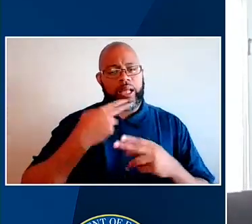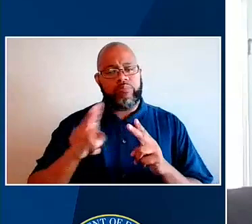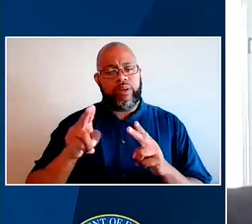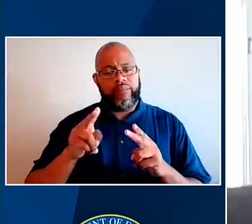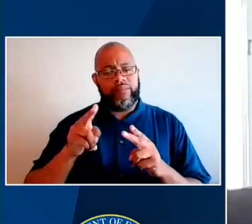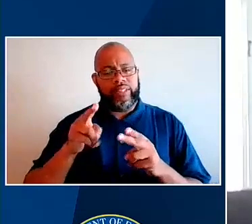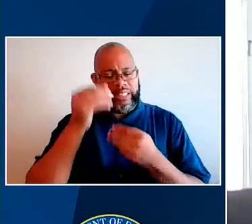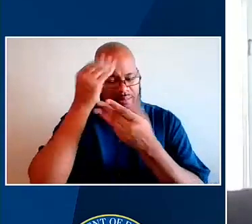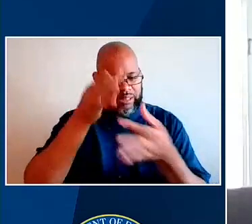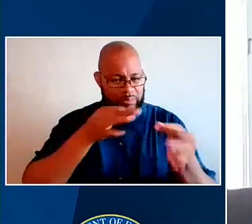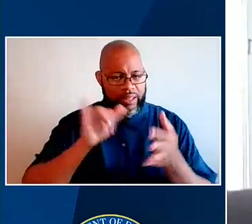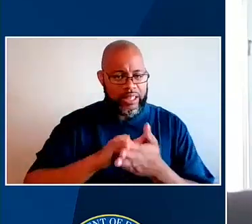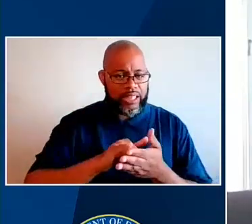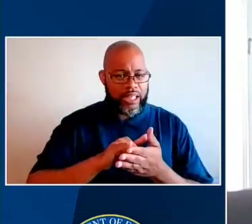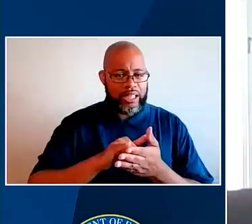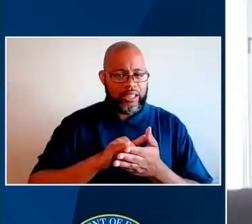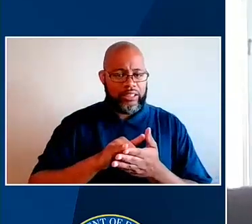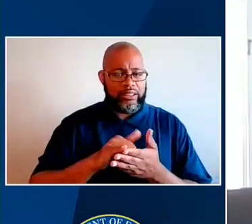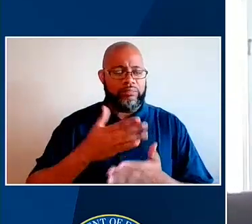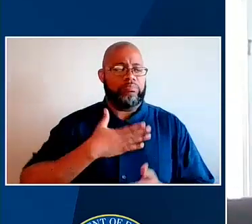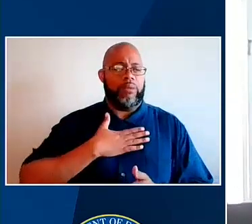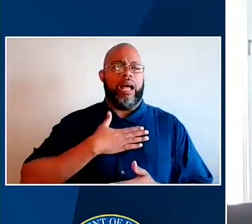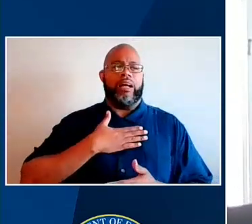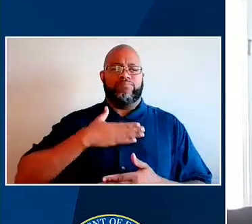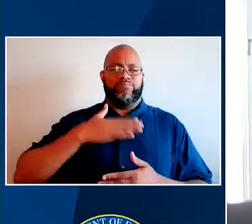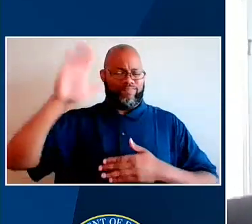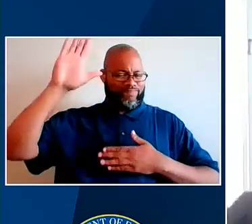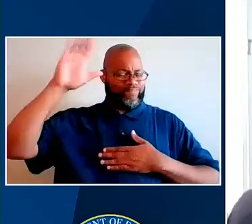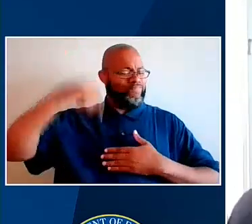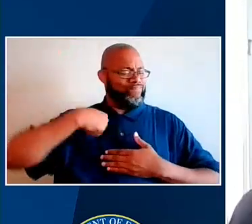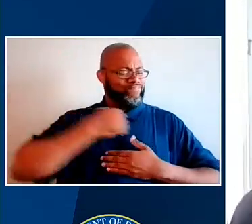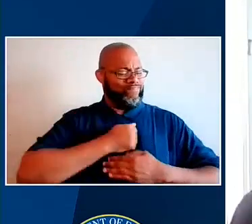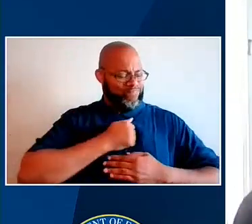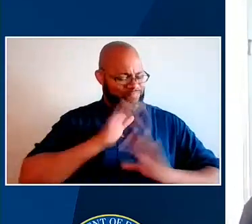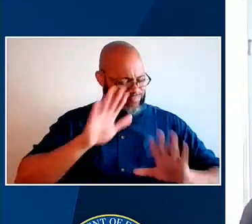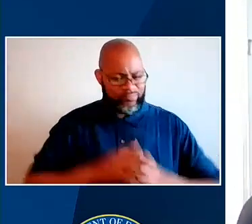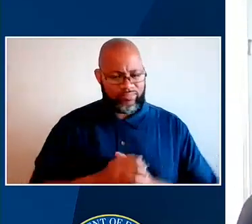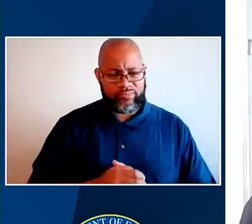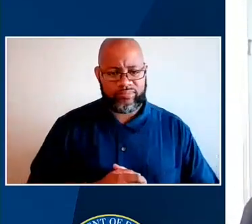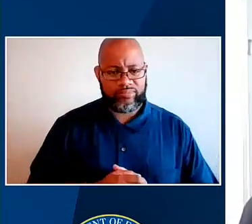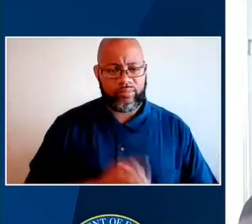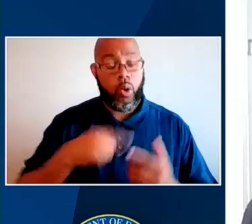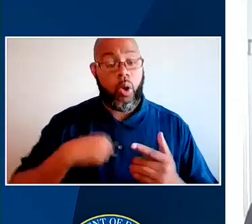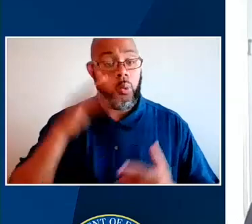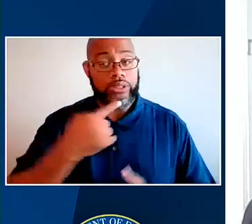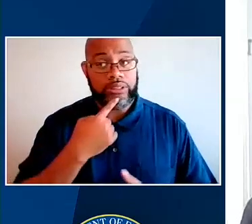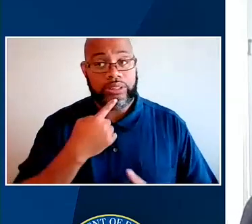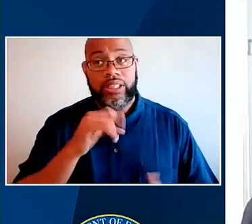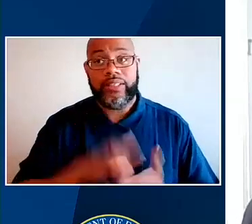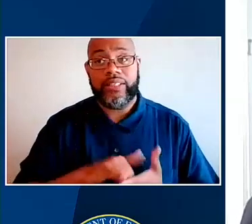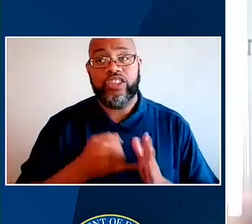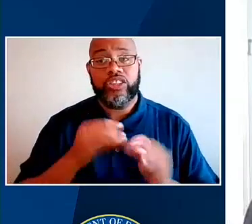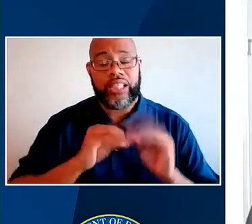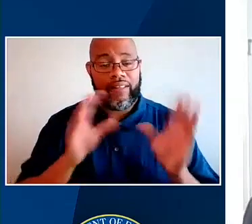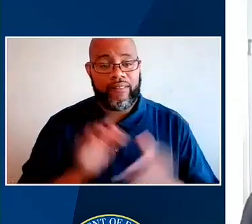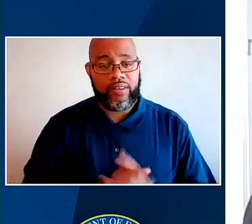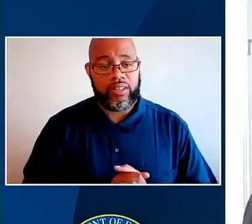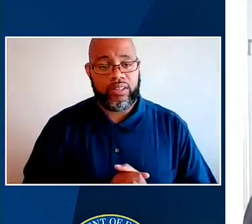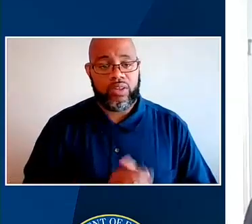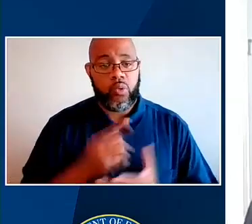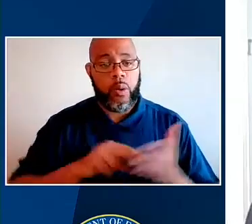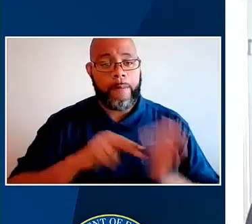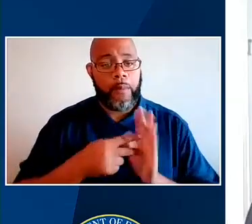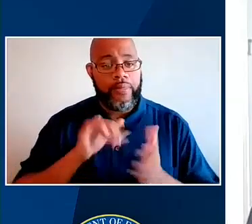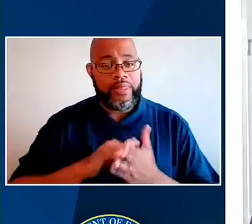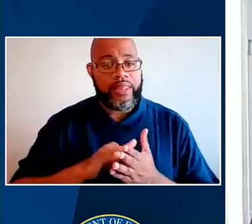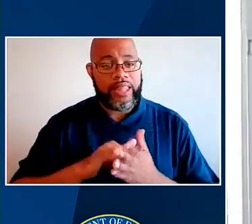Greg, and that's it's a mea culpa from me. What I will say, though, and it's just to clarify what the purpose for all the